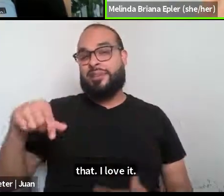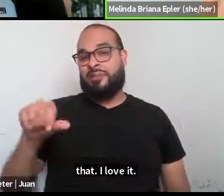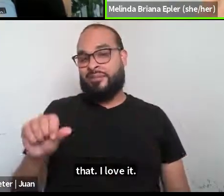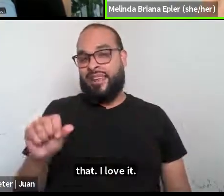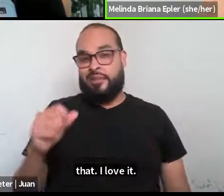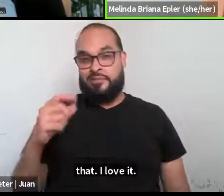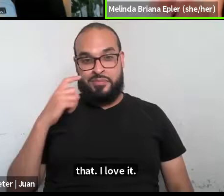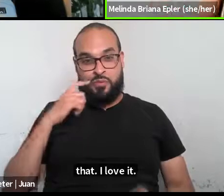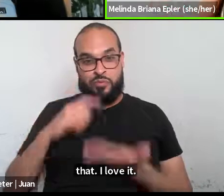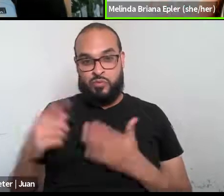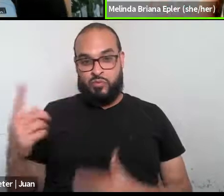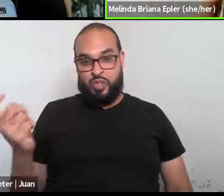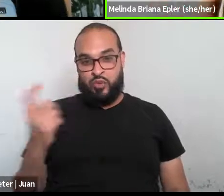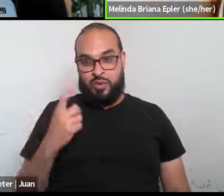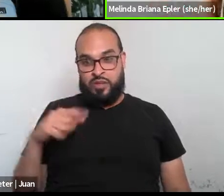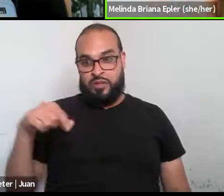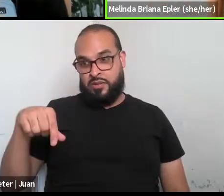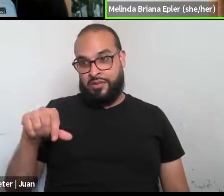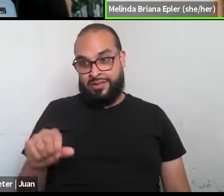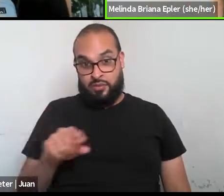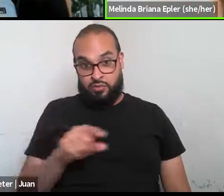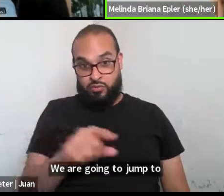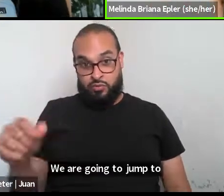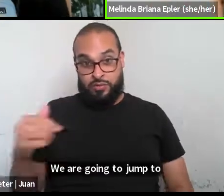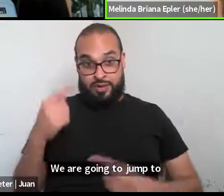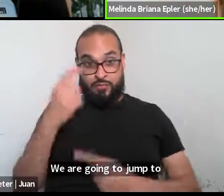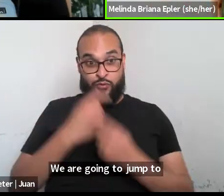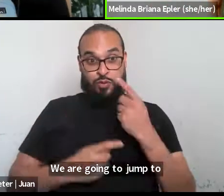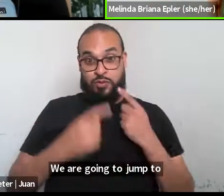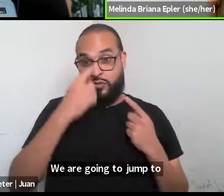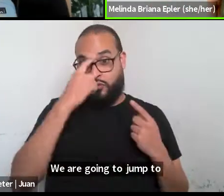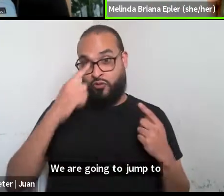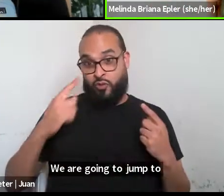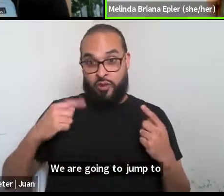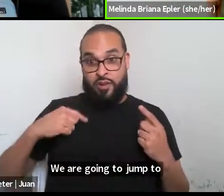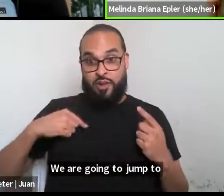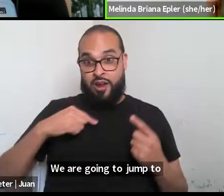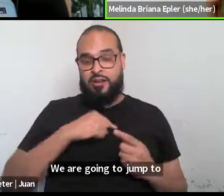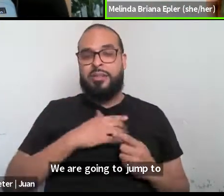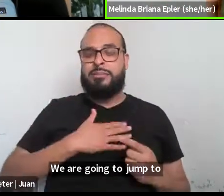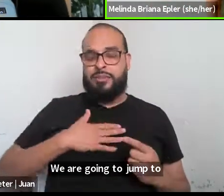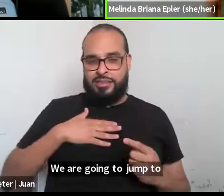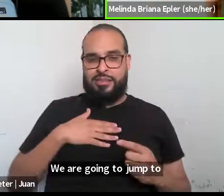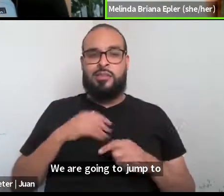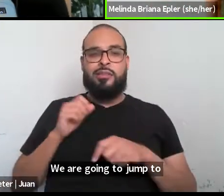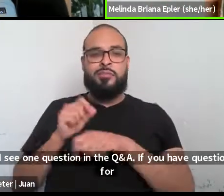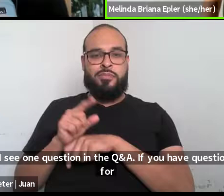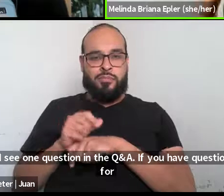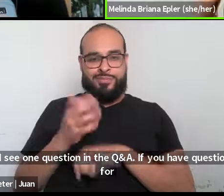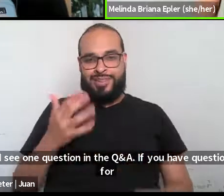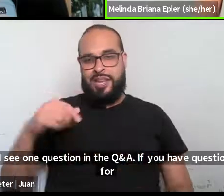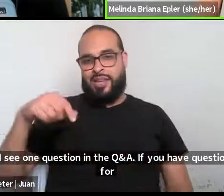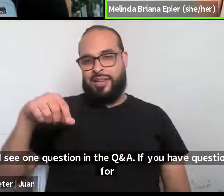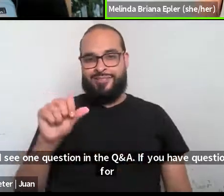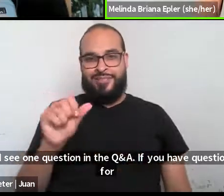one question in the Q&A. If you all have questions for us, please put them in the Q&A.